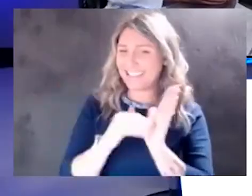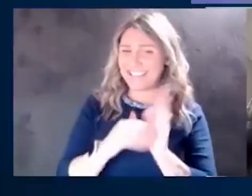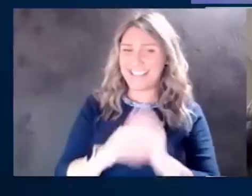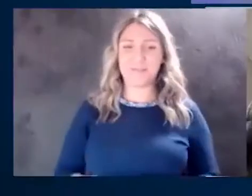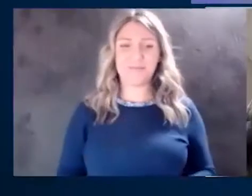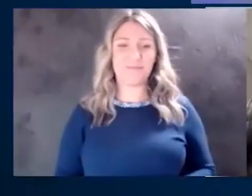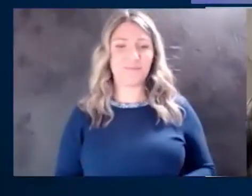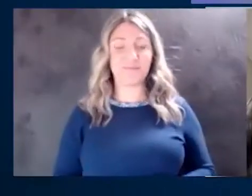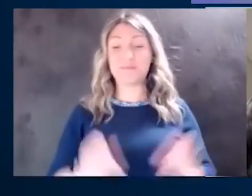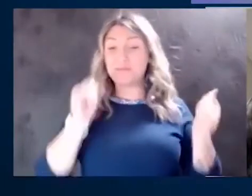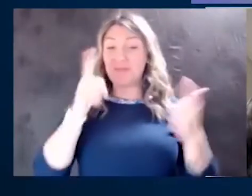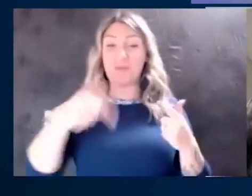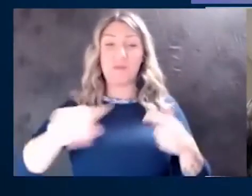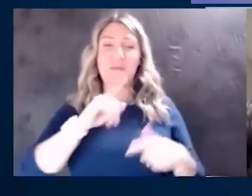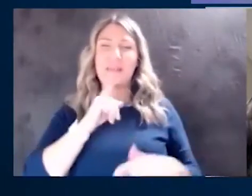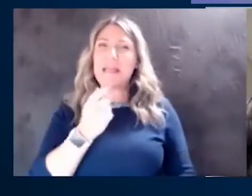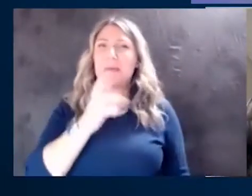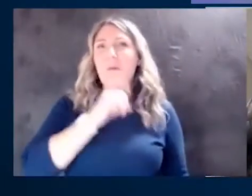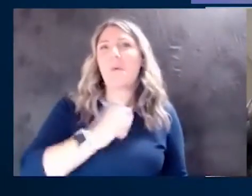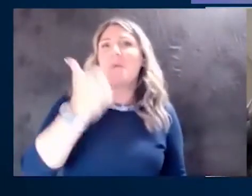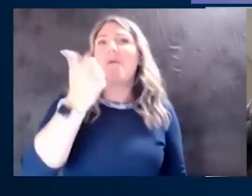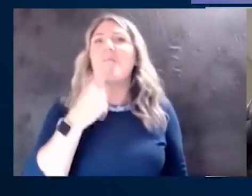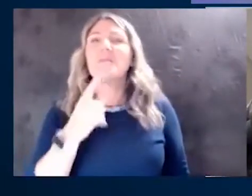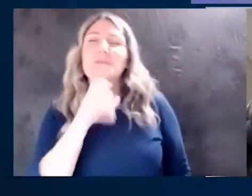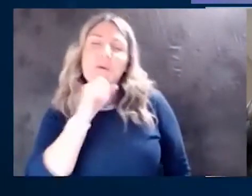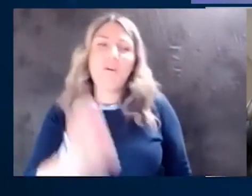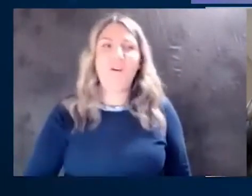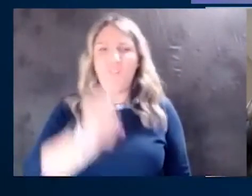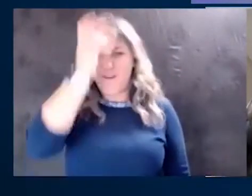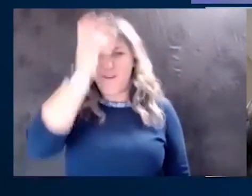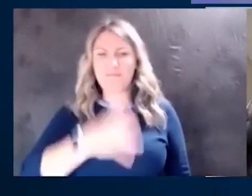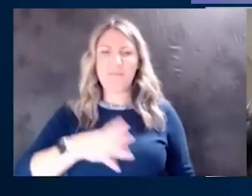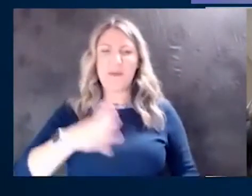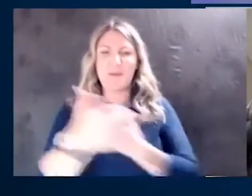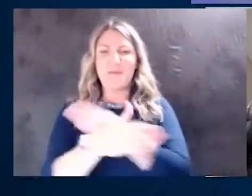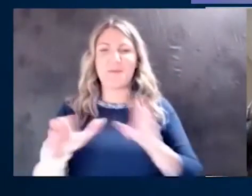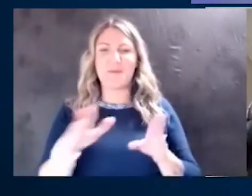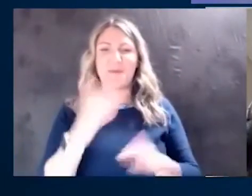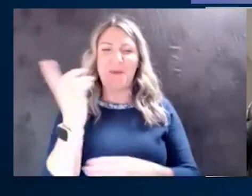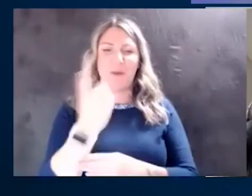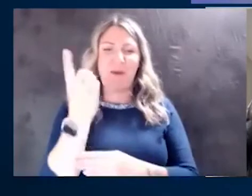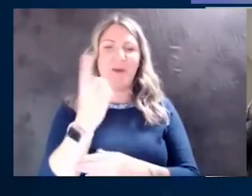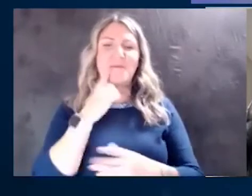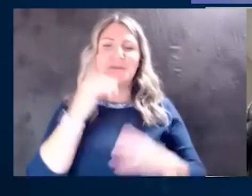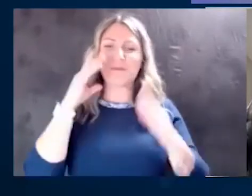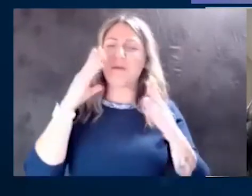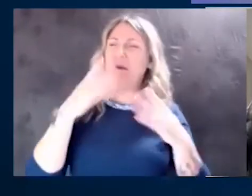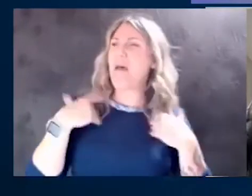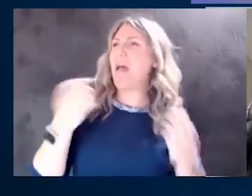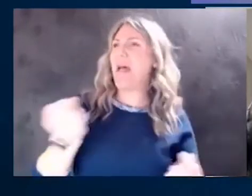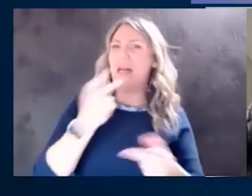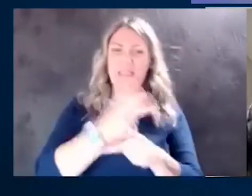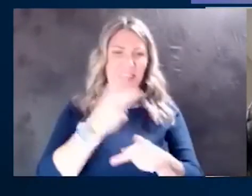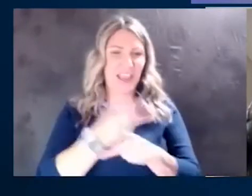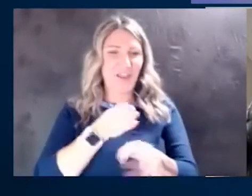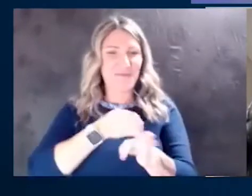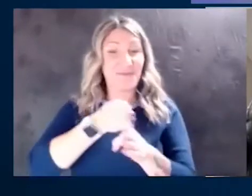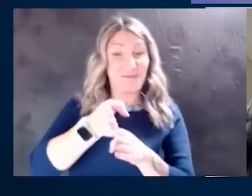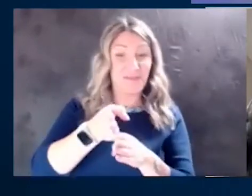I'm a little older here, so I'm probably the old man in the room. Just to say there's always great careers in healthcare,